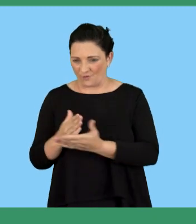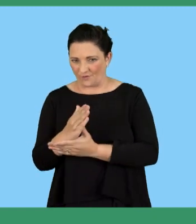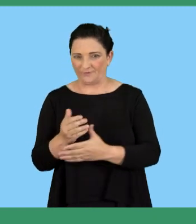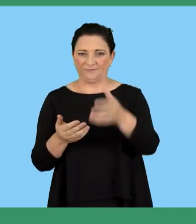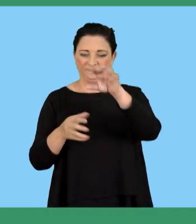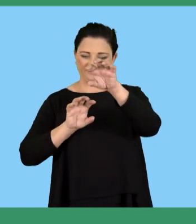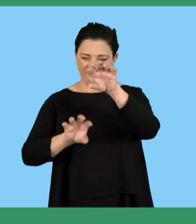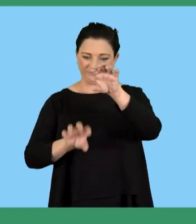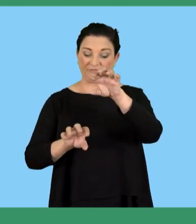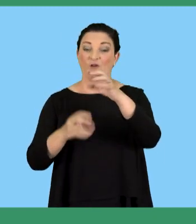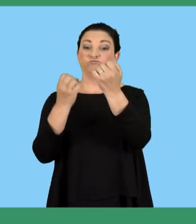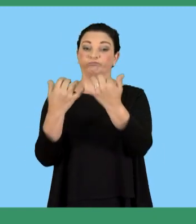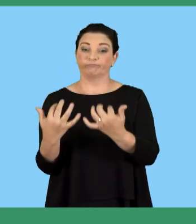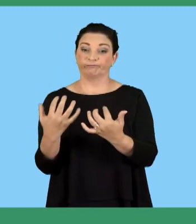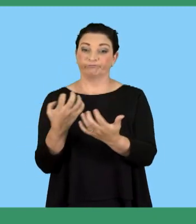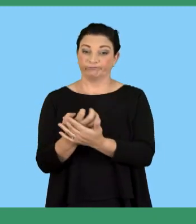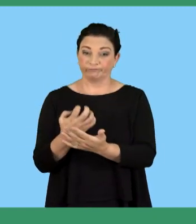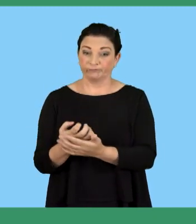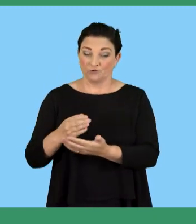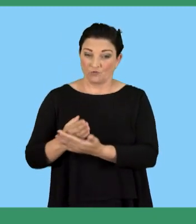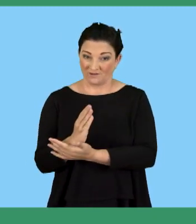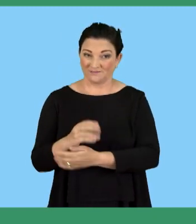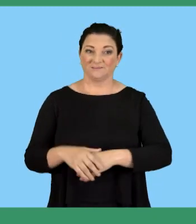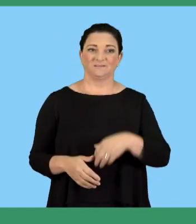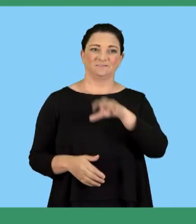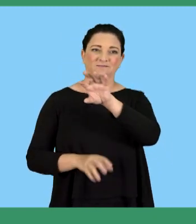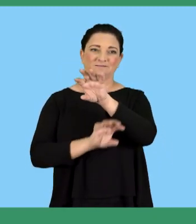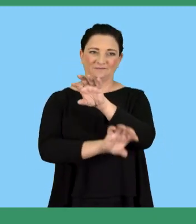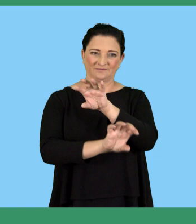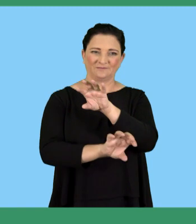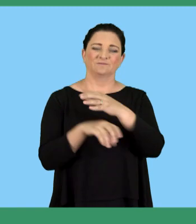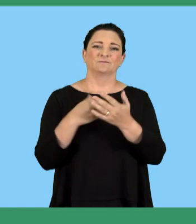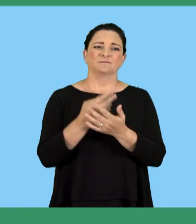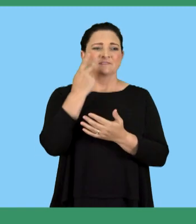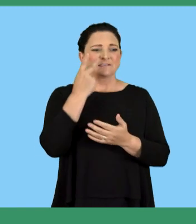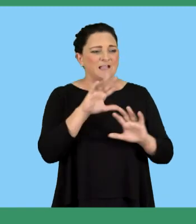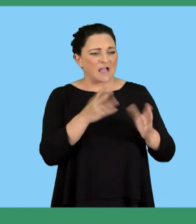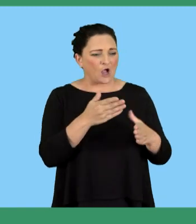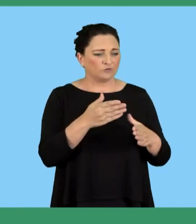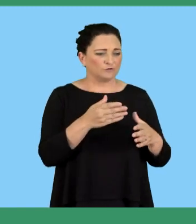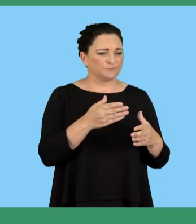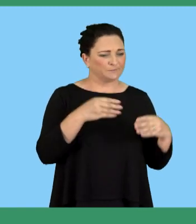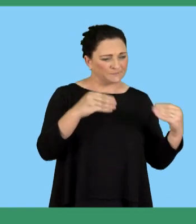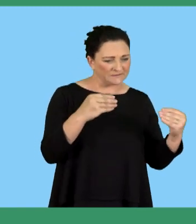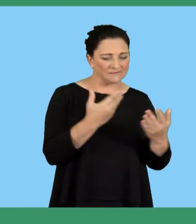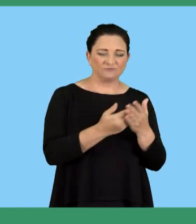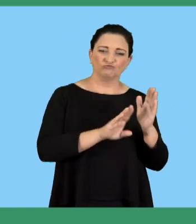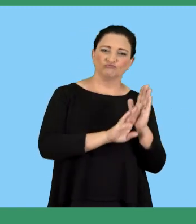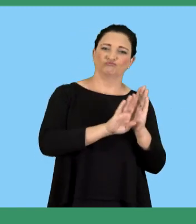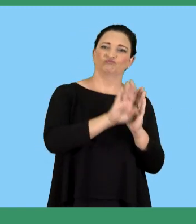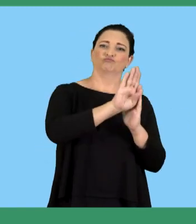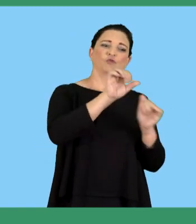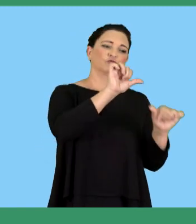into the economic rights that are there. Then we'll look into ways in which the business could promote the